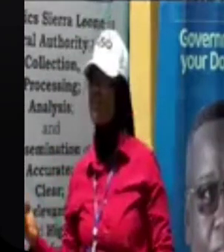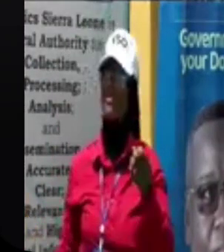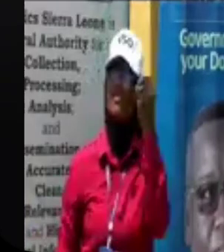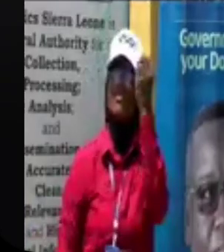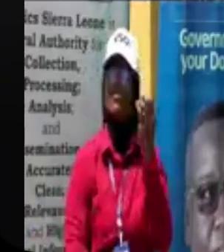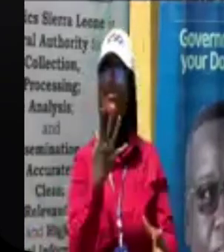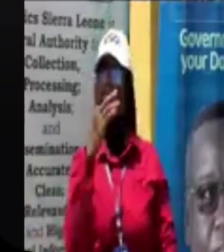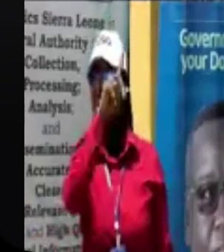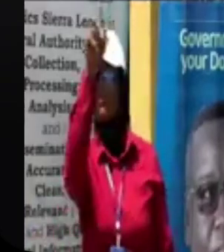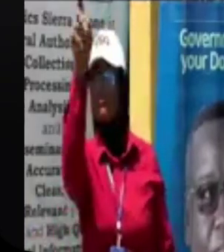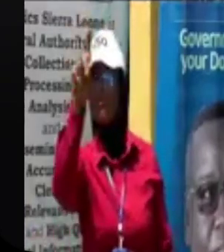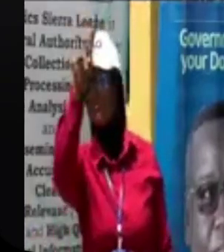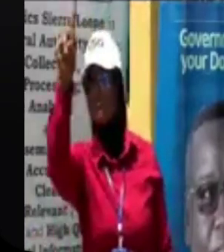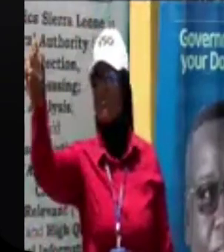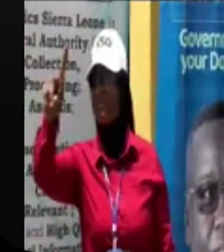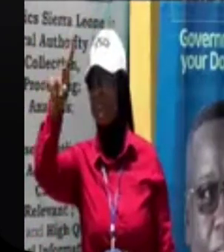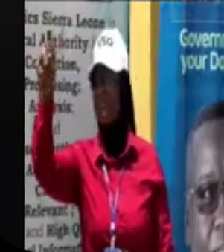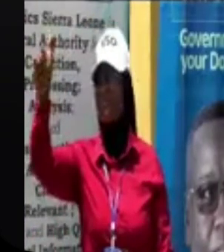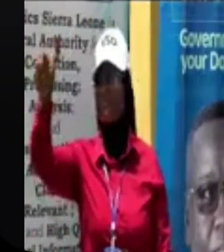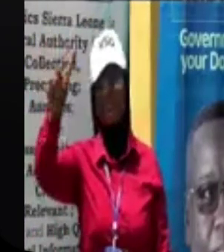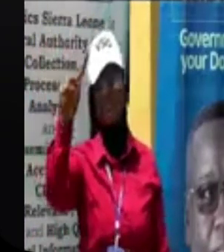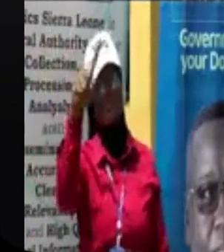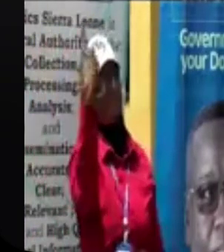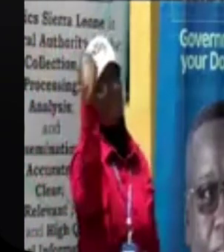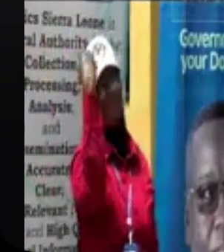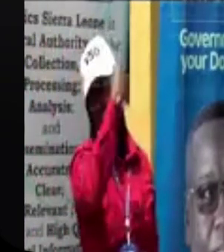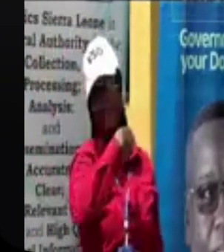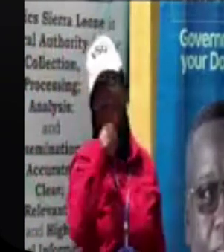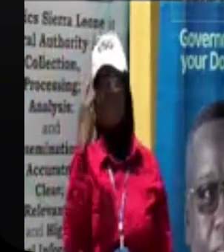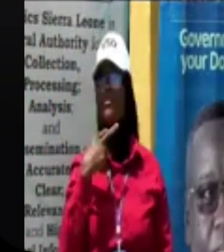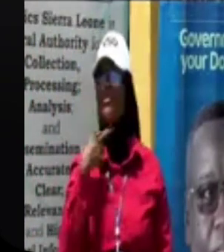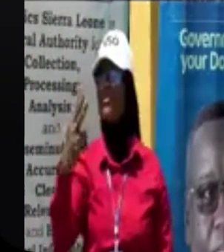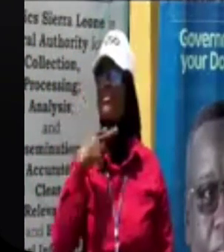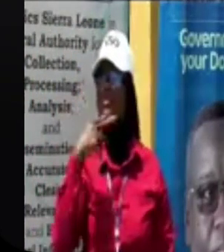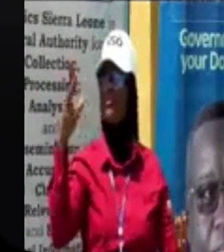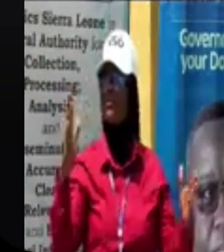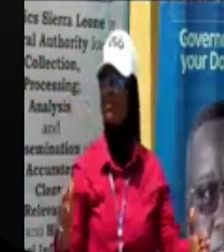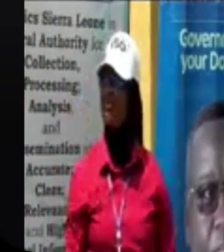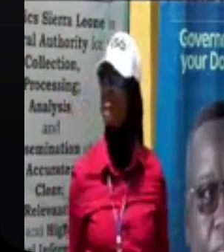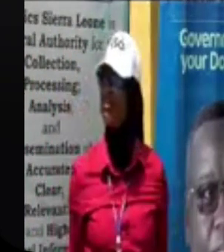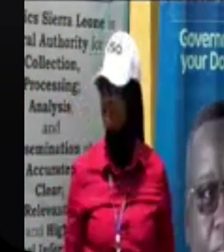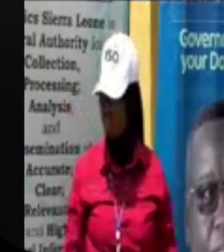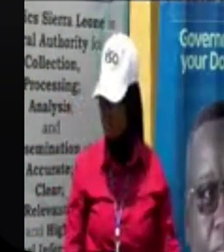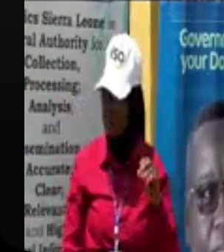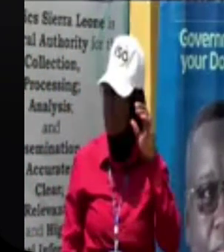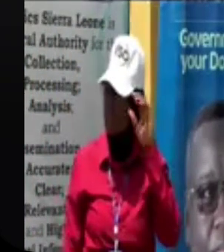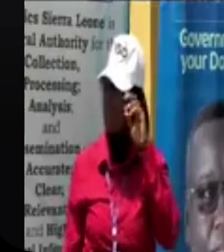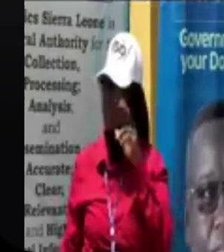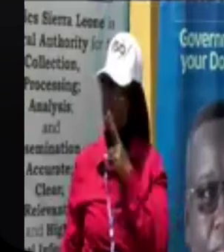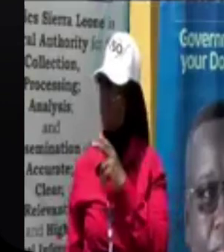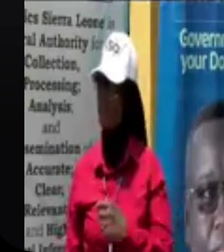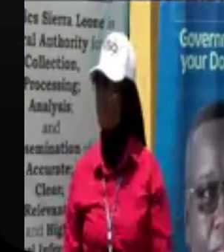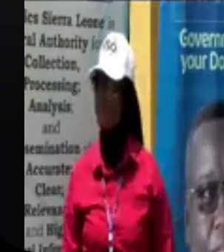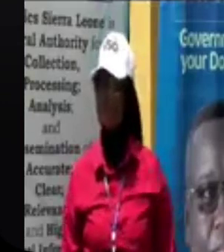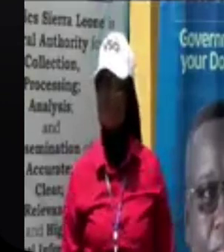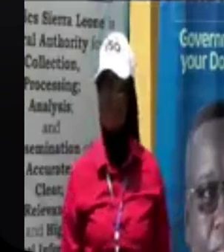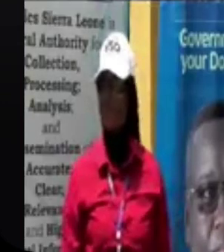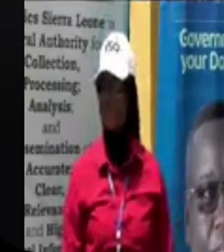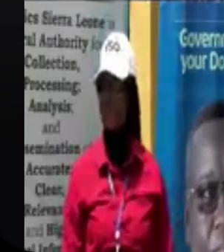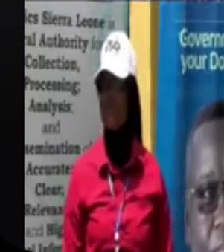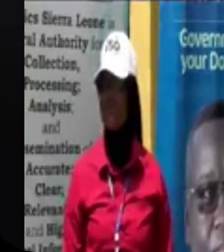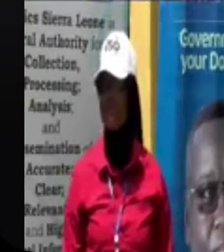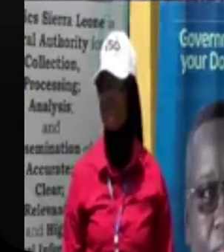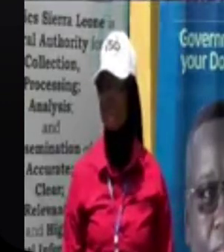sharp, for the first few speakers there. When we run at the kind of, okay, they are there. So at the point, 3 people